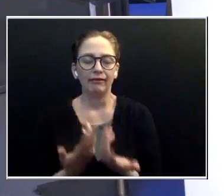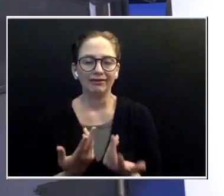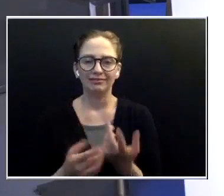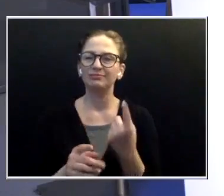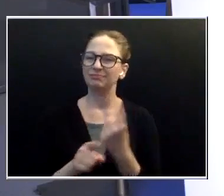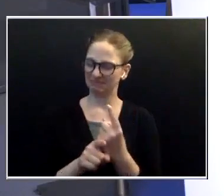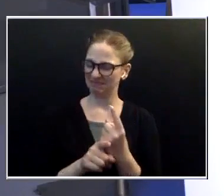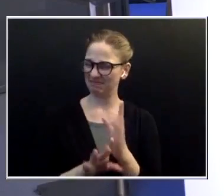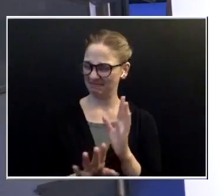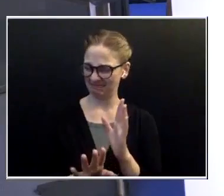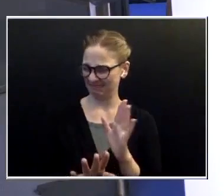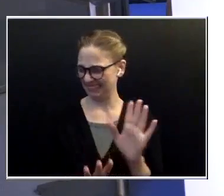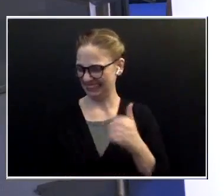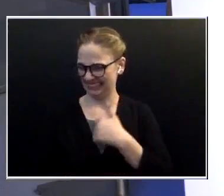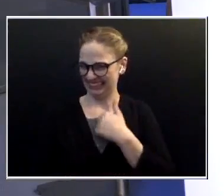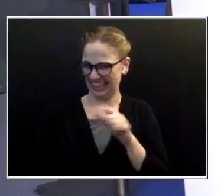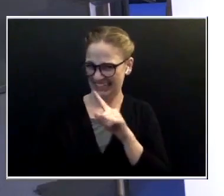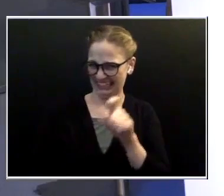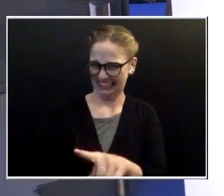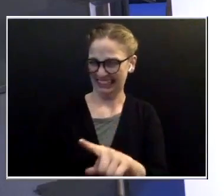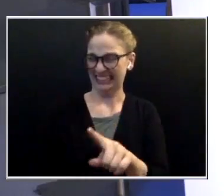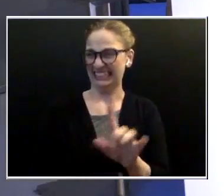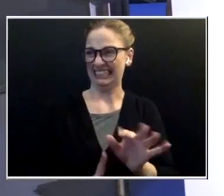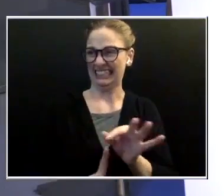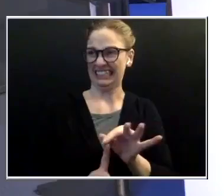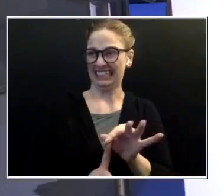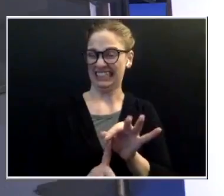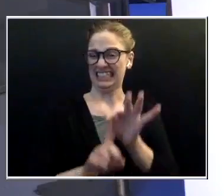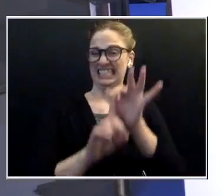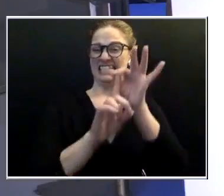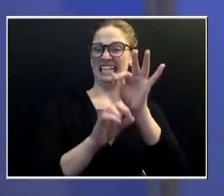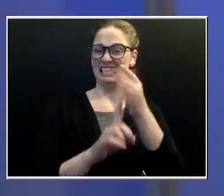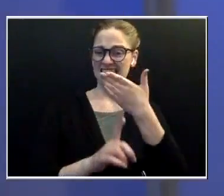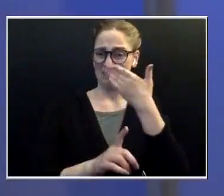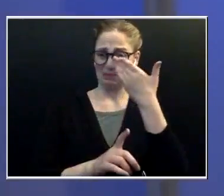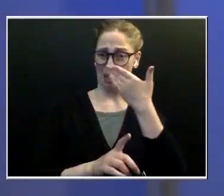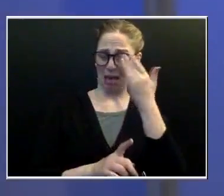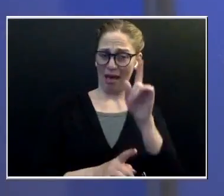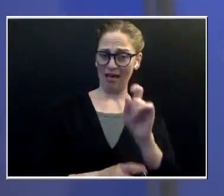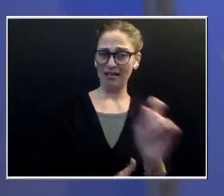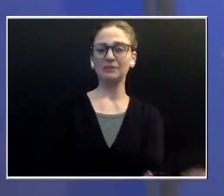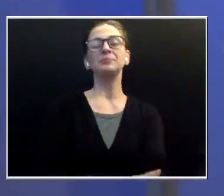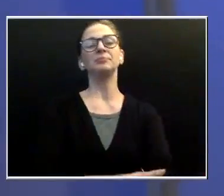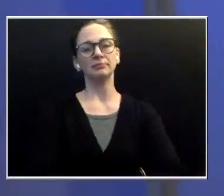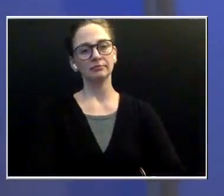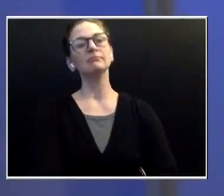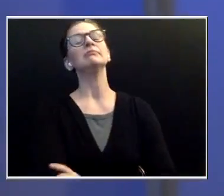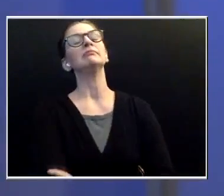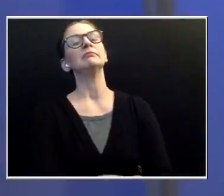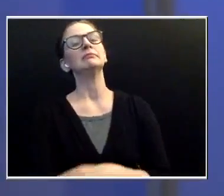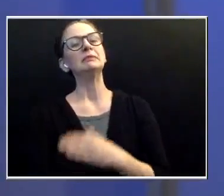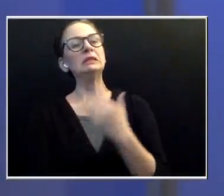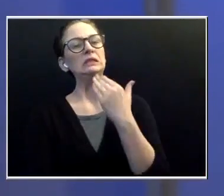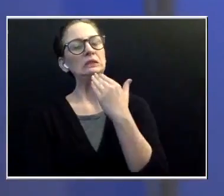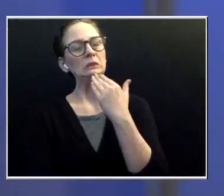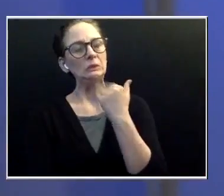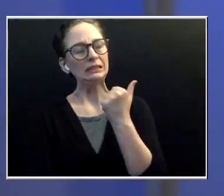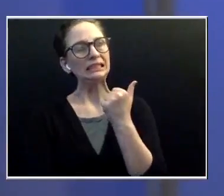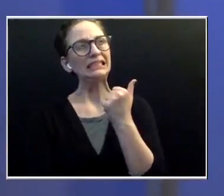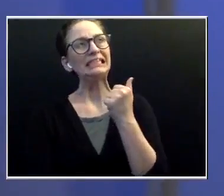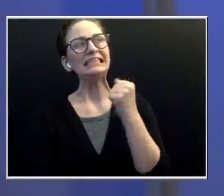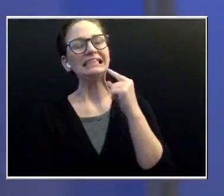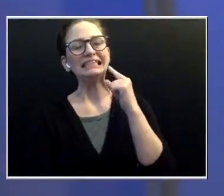have to ask, distinct more than what we would normally expect? I say sweet, sour, and very